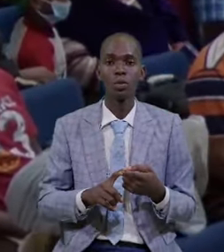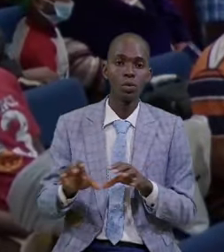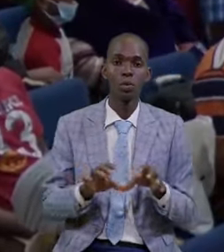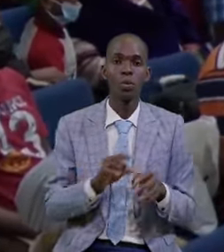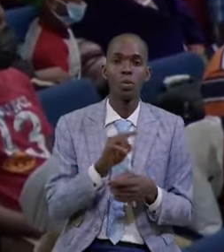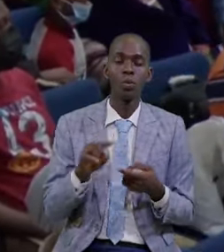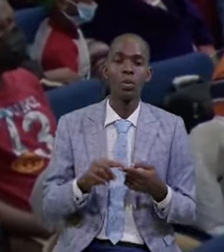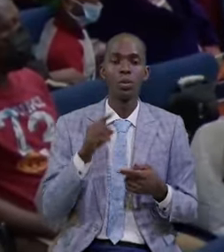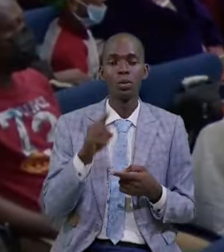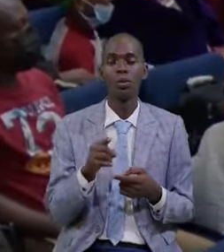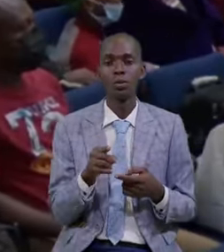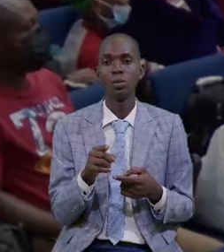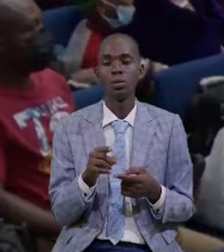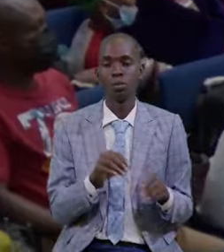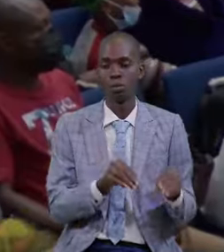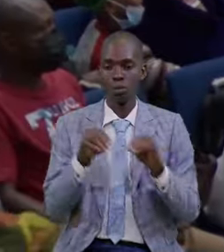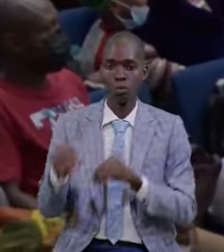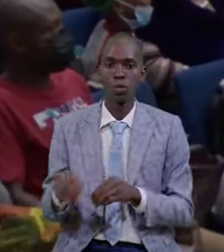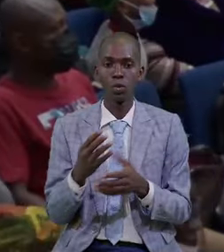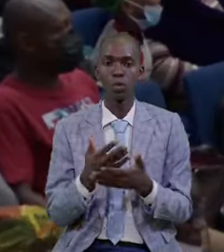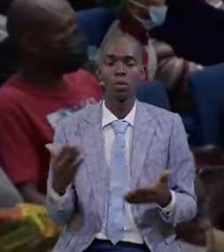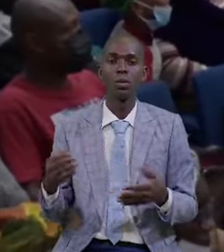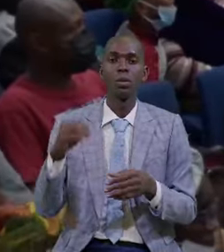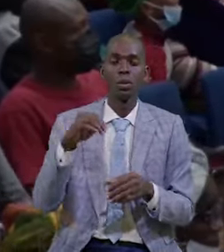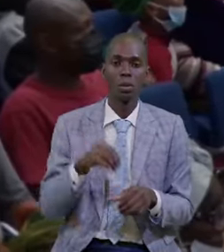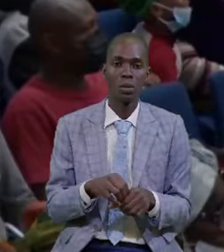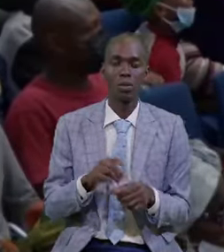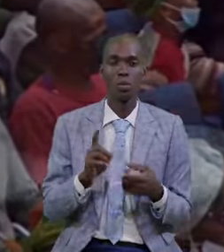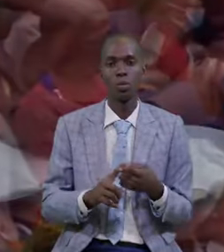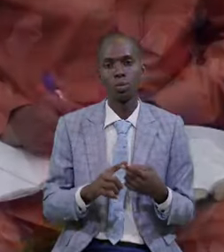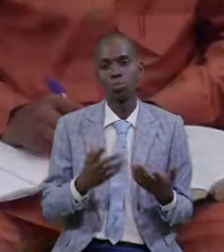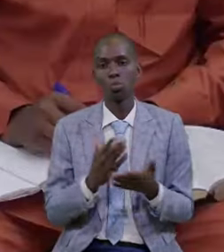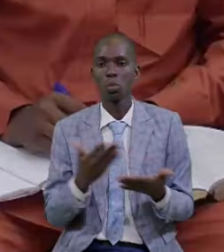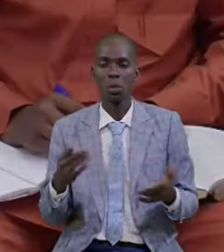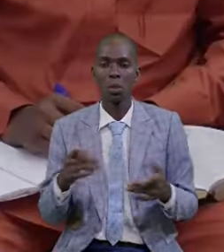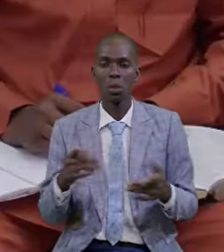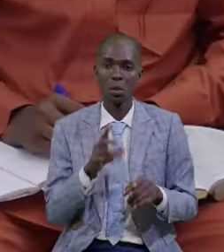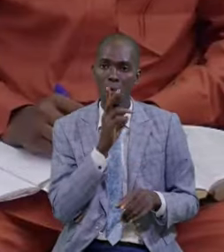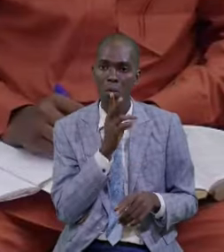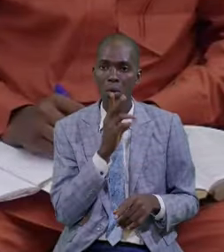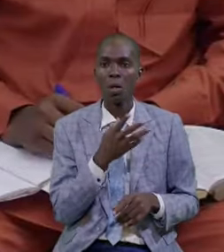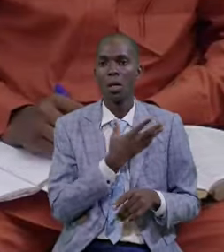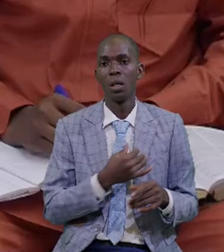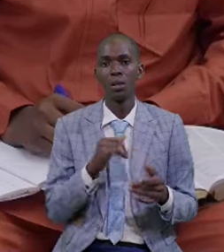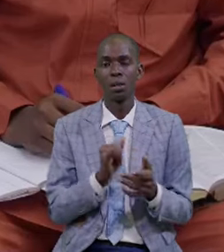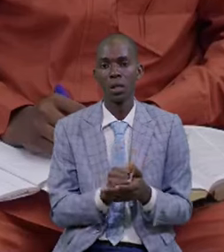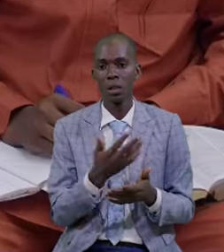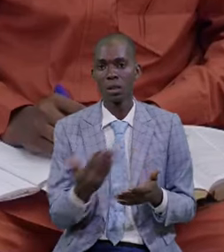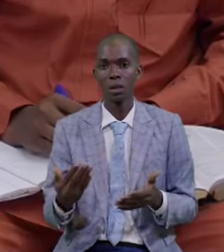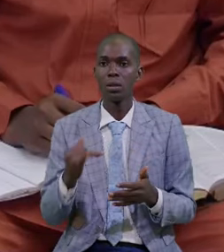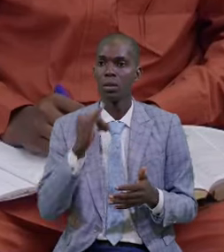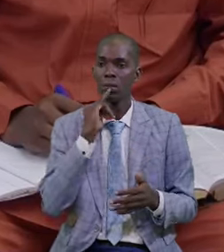an object into liquid and you totally cover that